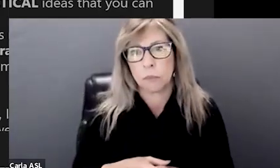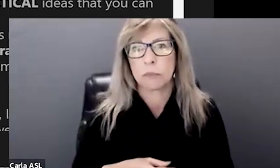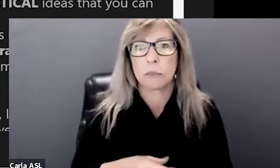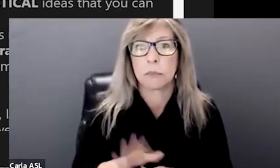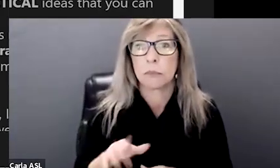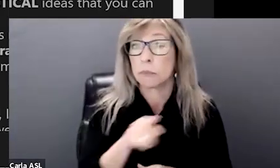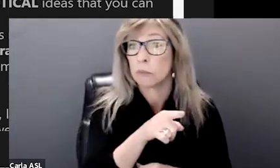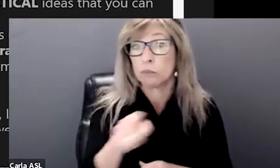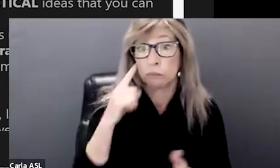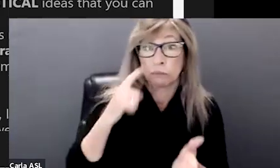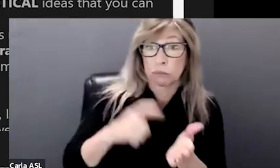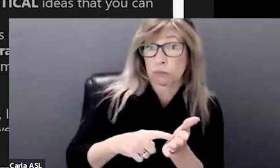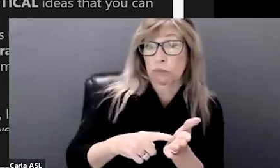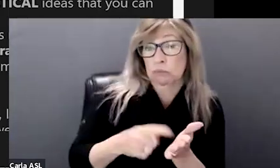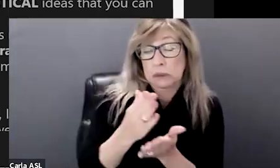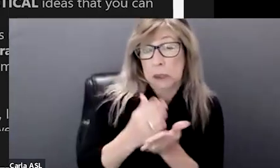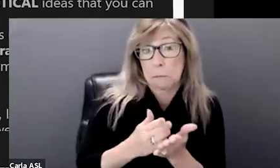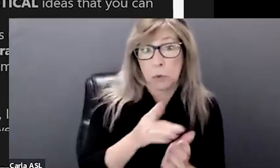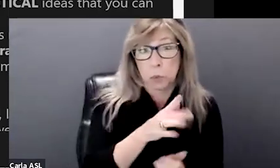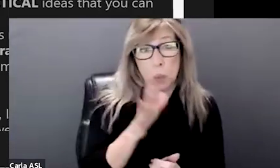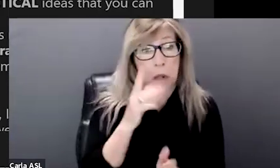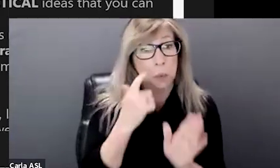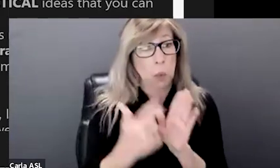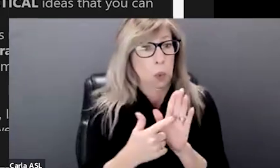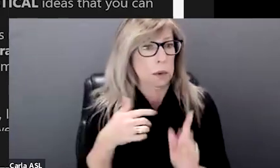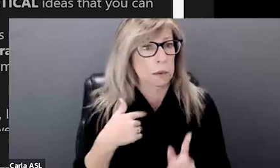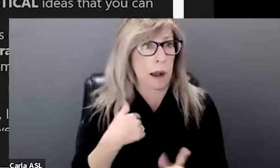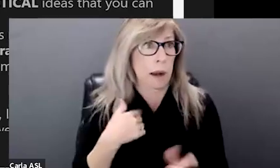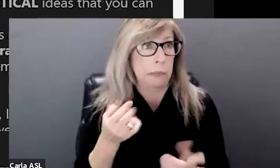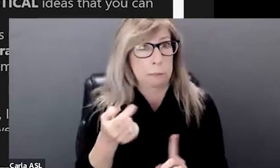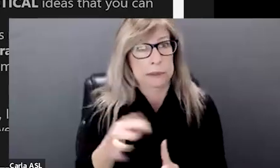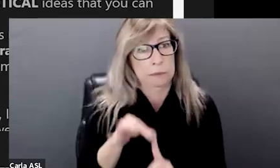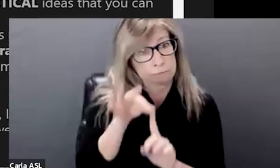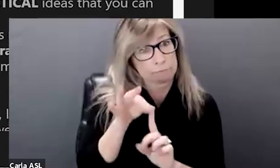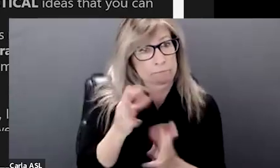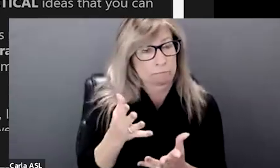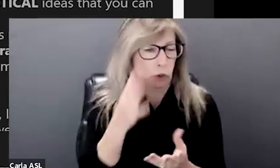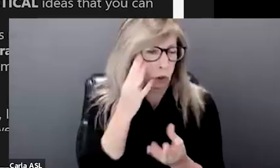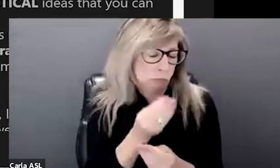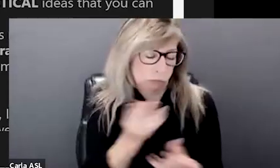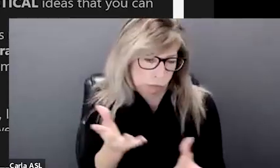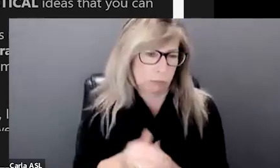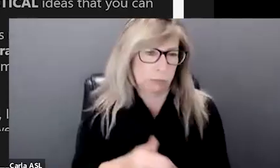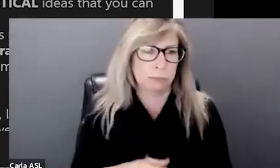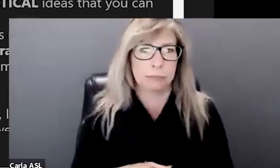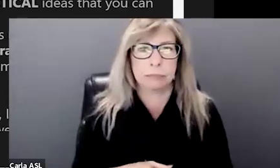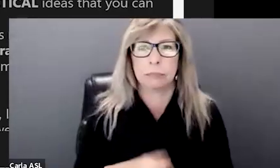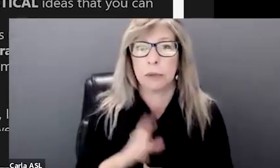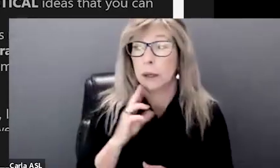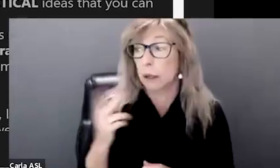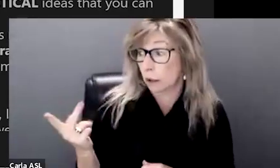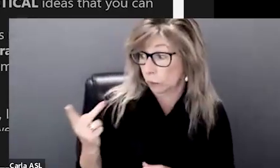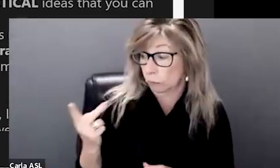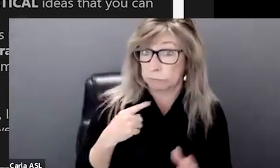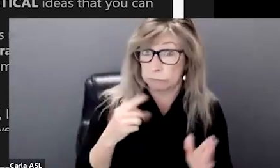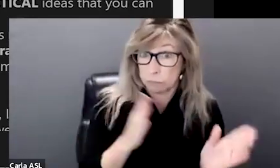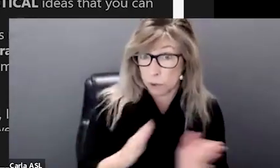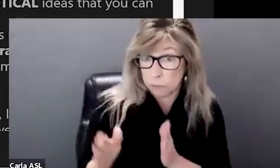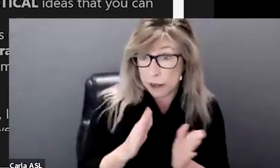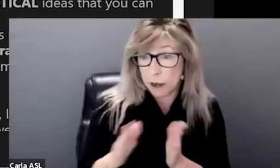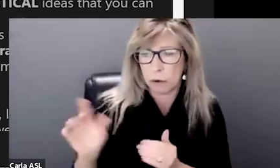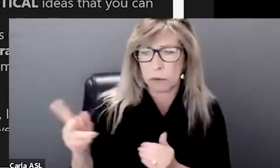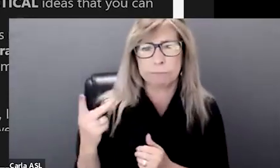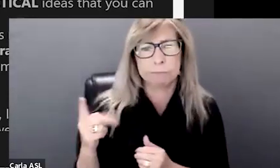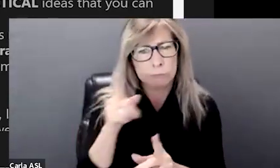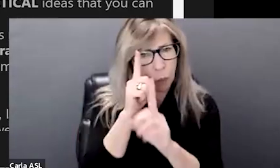little bit unique. So just to let you know that. In preparing this session, what Elizabeth and I really wanted to do was to offer